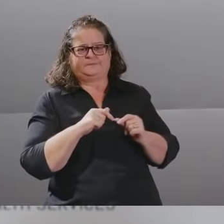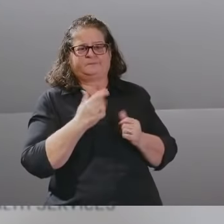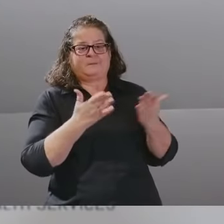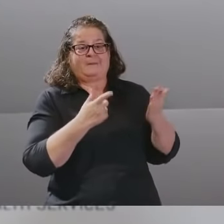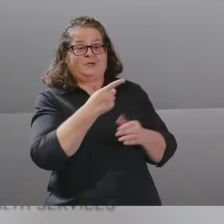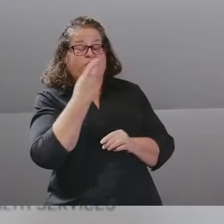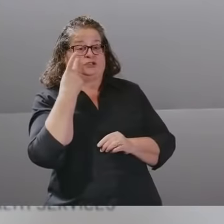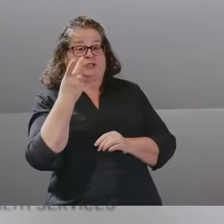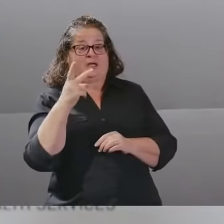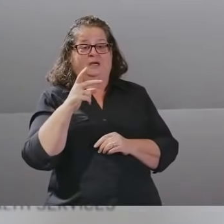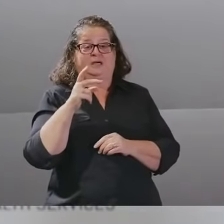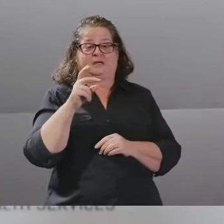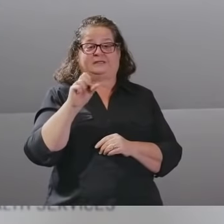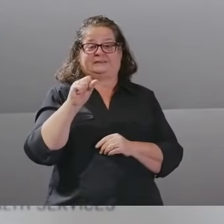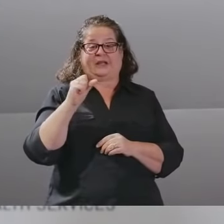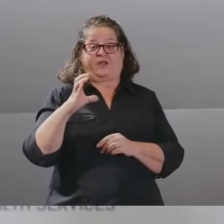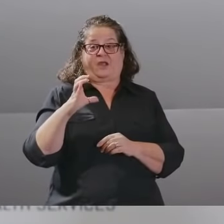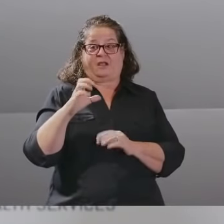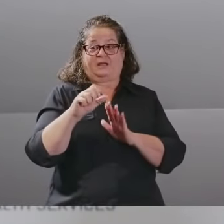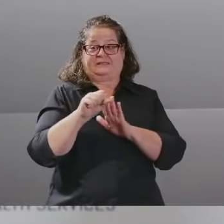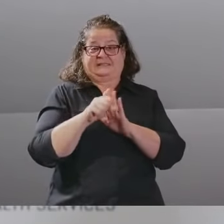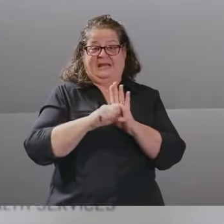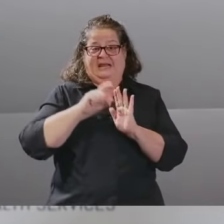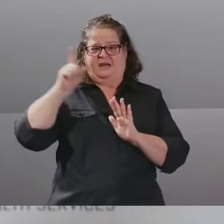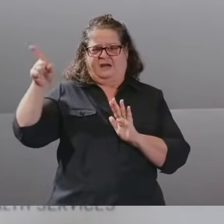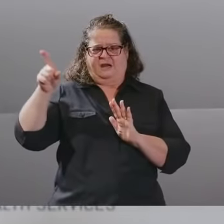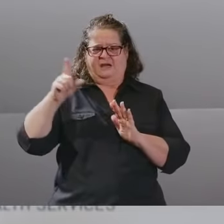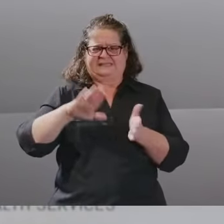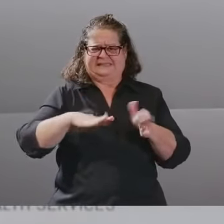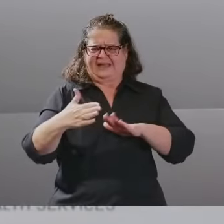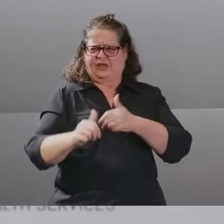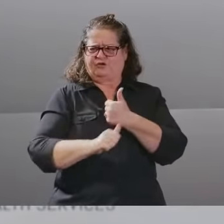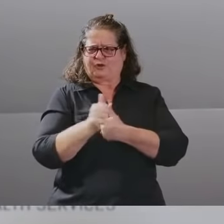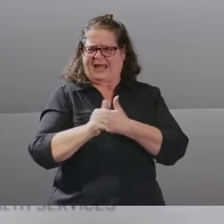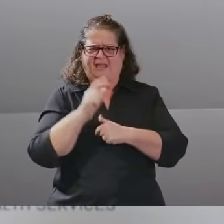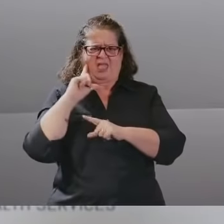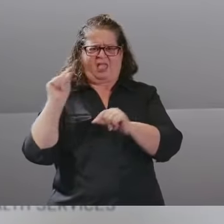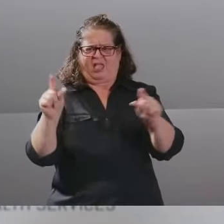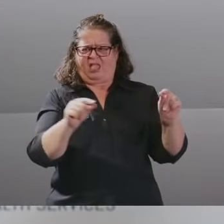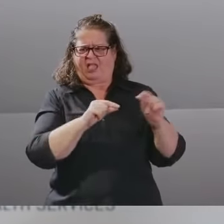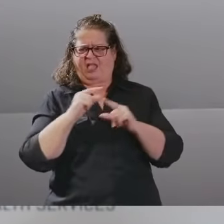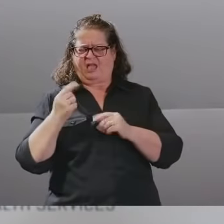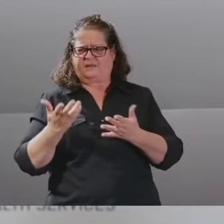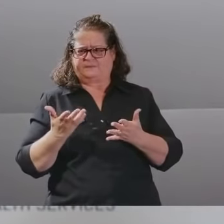of these. So can I address that directly? Okay, that's unacceptable.